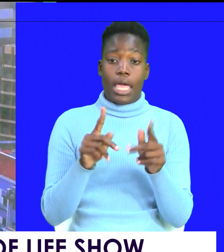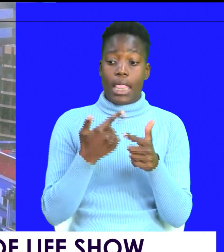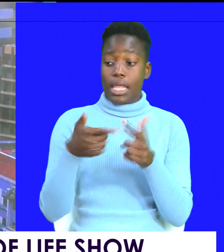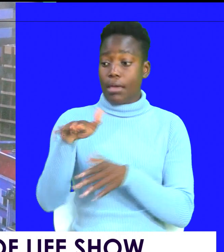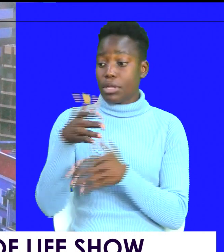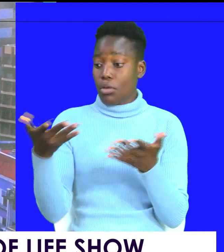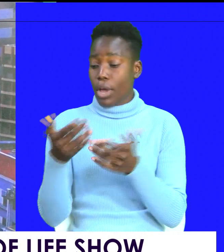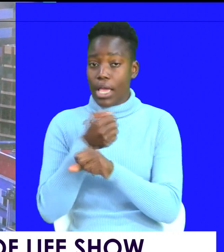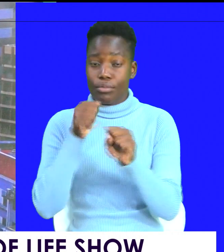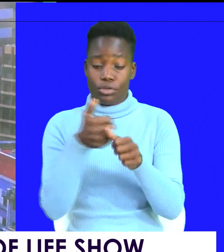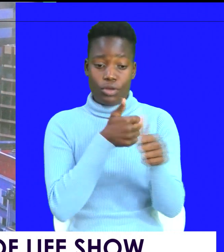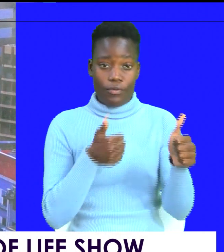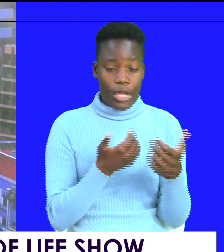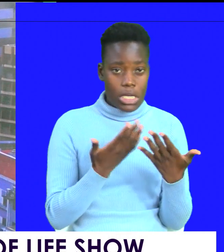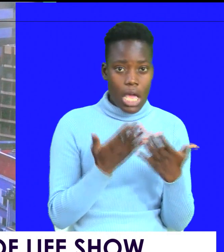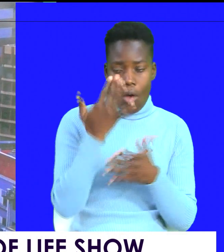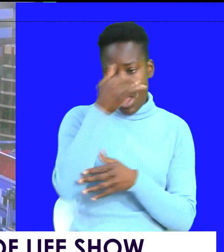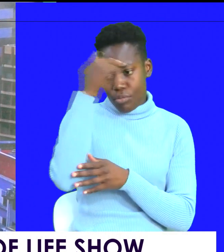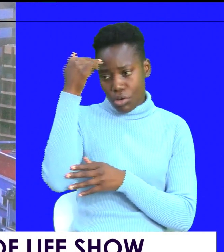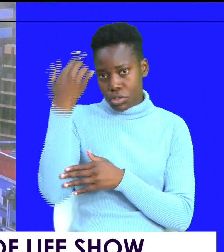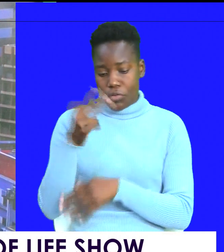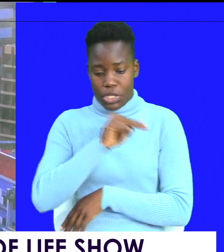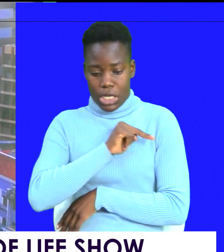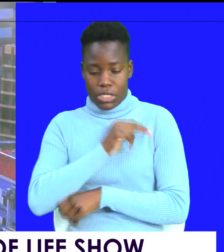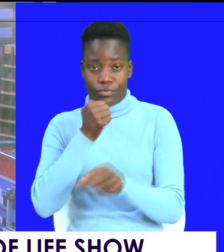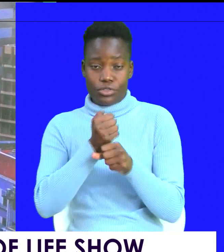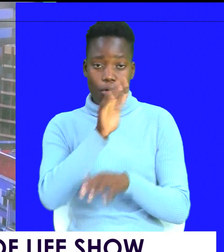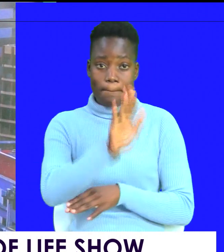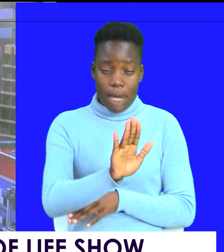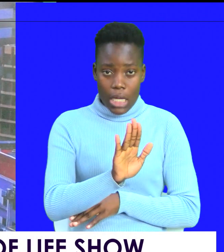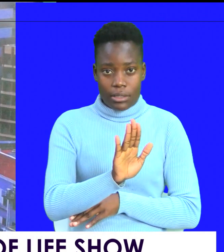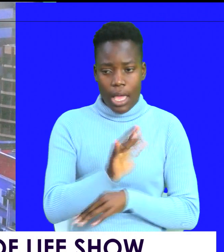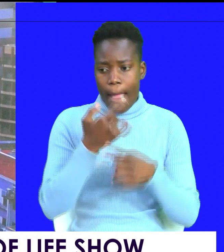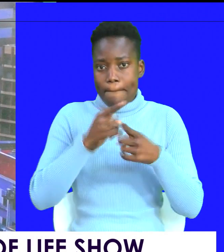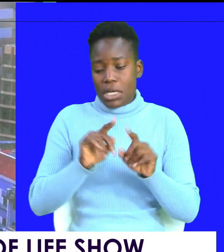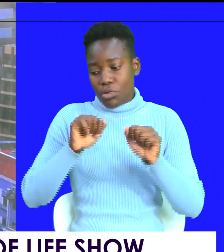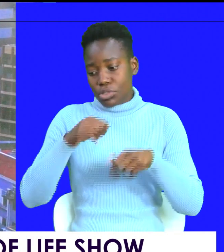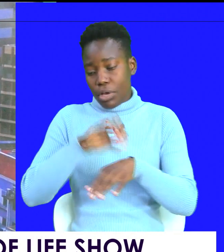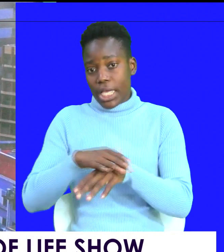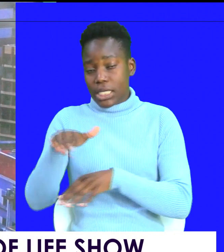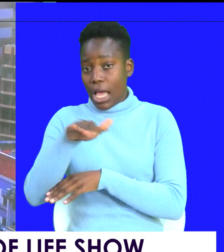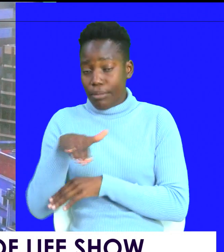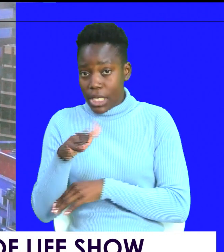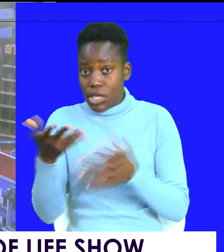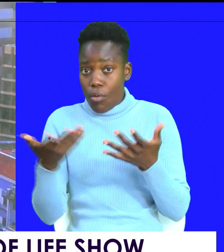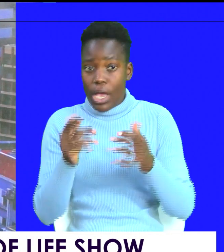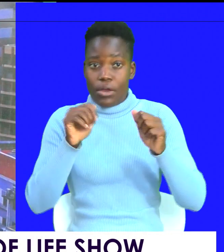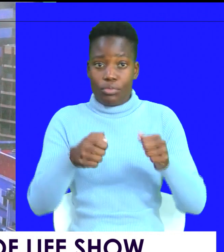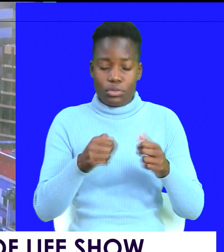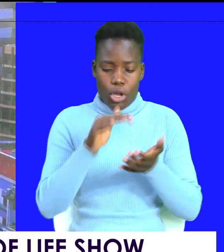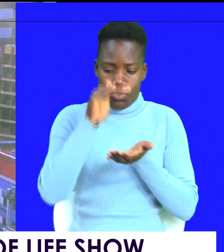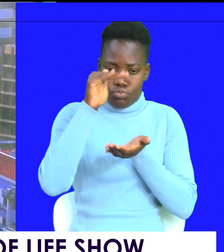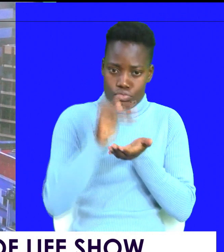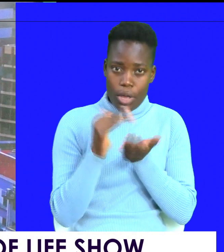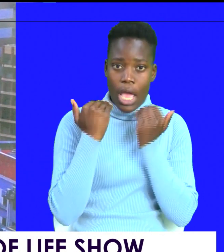you may not avoid it, maybe because of the nature of your job, but you can find a place where you can